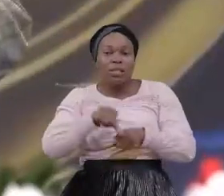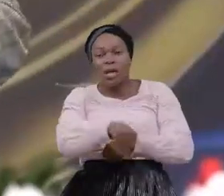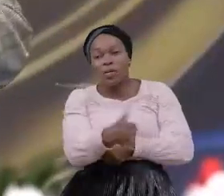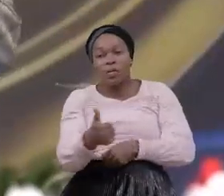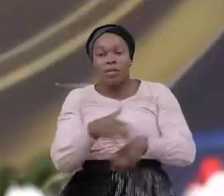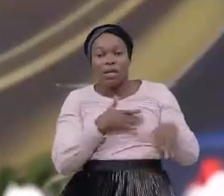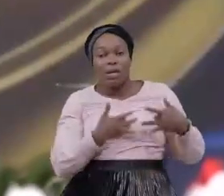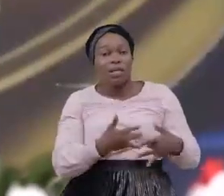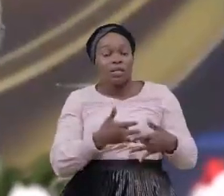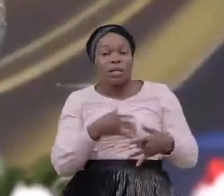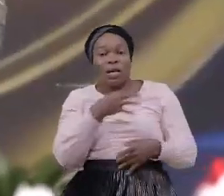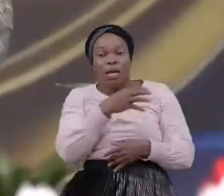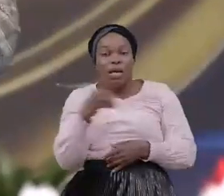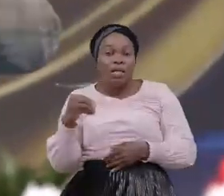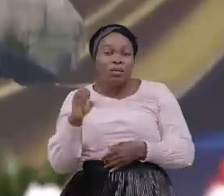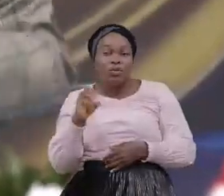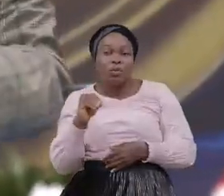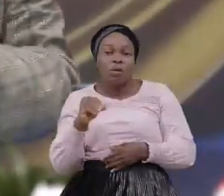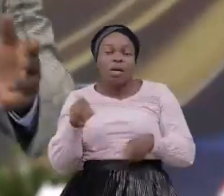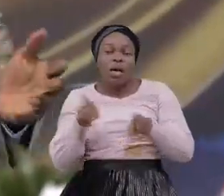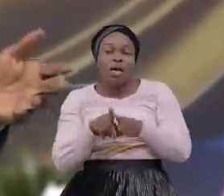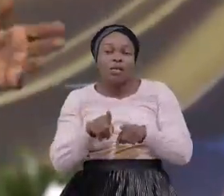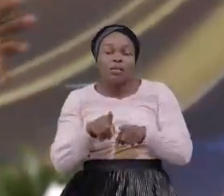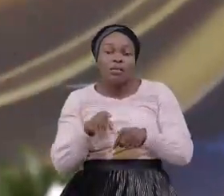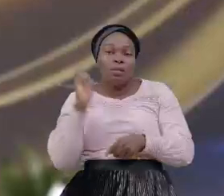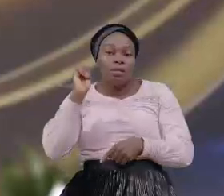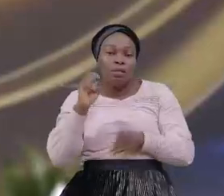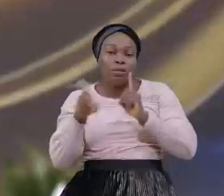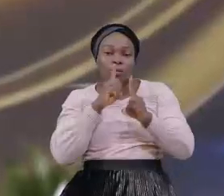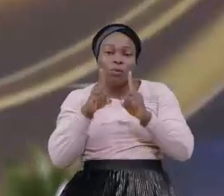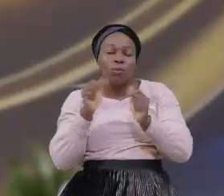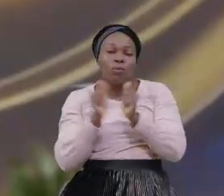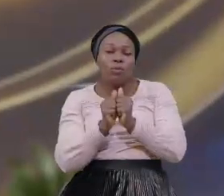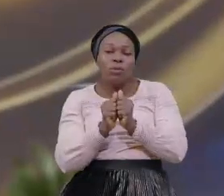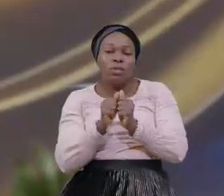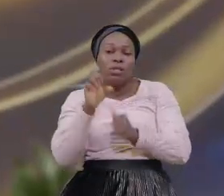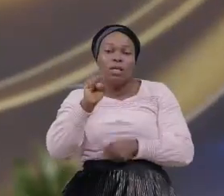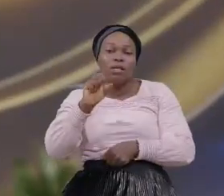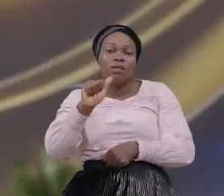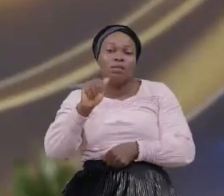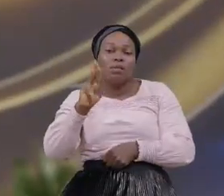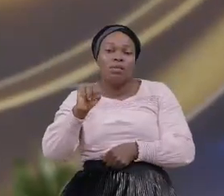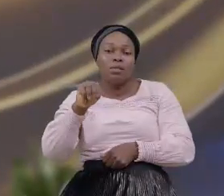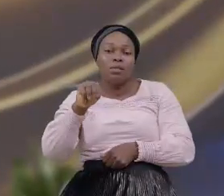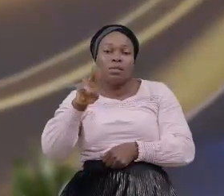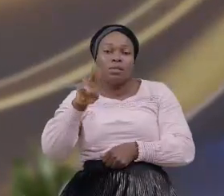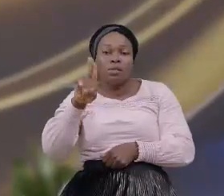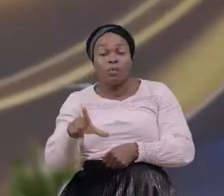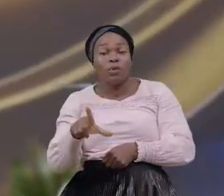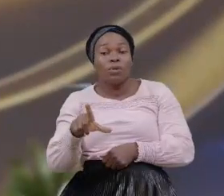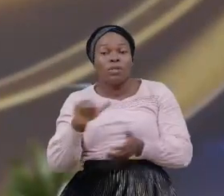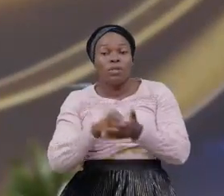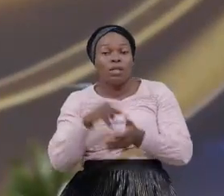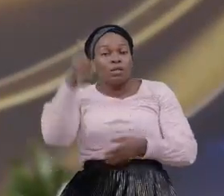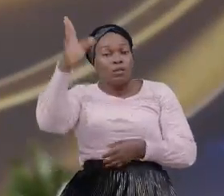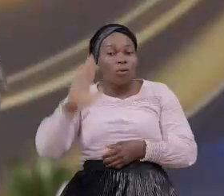And so, as he had finished with Samuel, discussing with Samuel, going like this, God gave him another